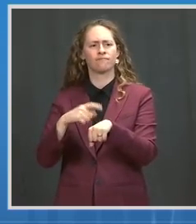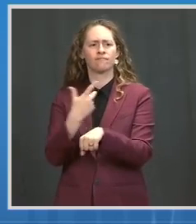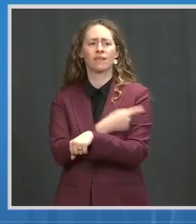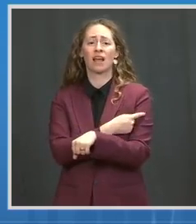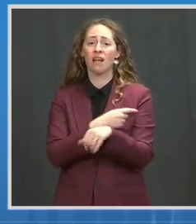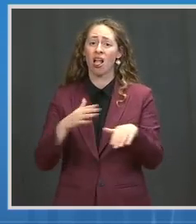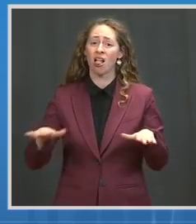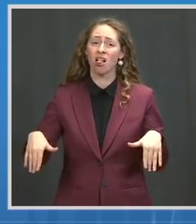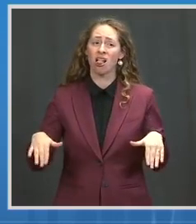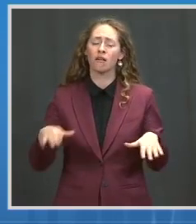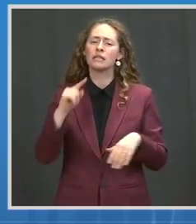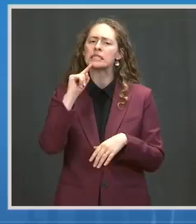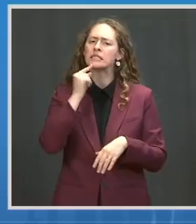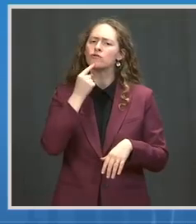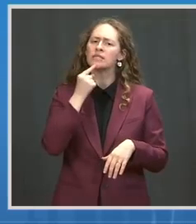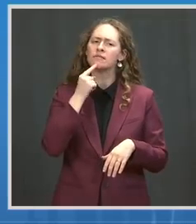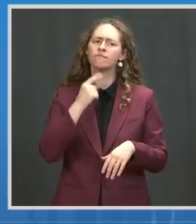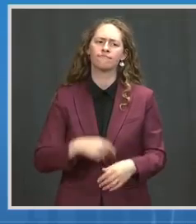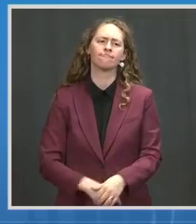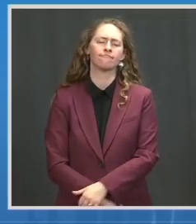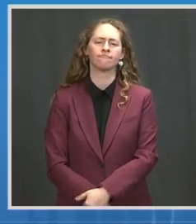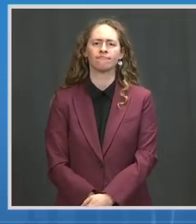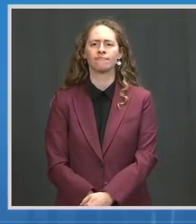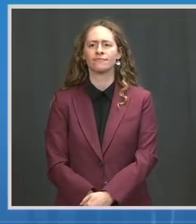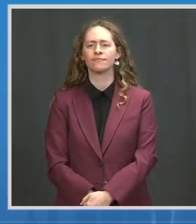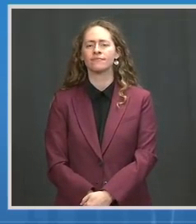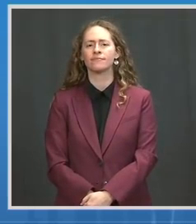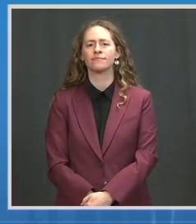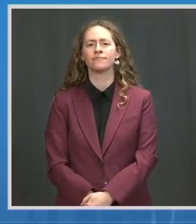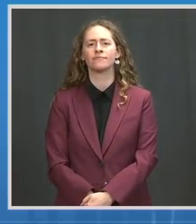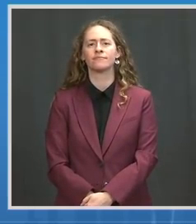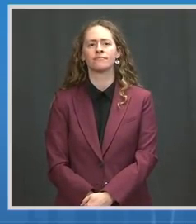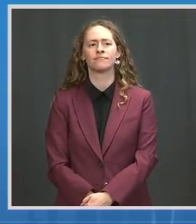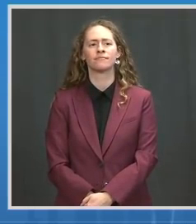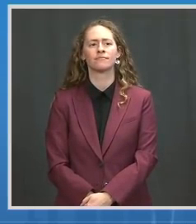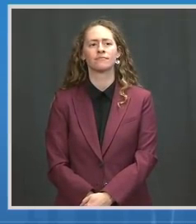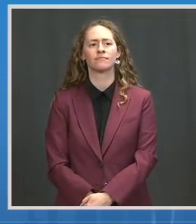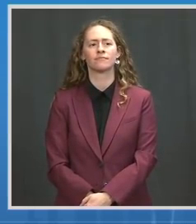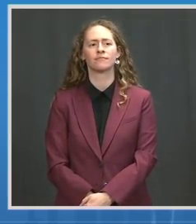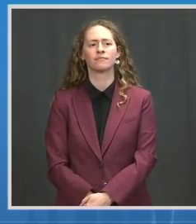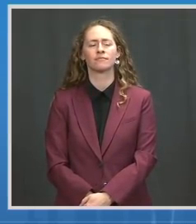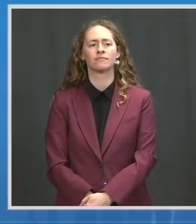vaccinated. And Andy, back to you. Yeah, see, to your other question,